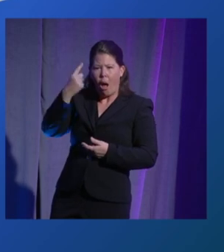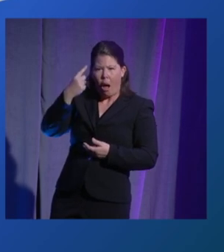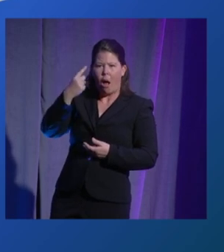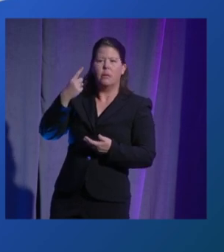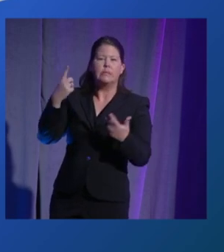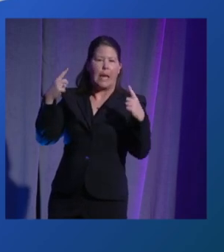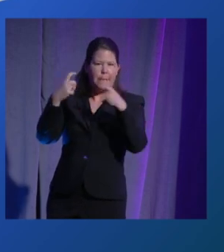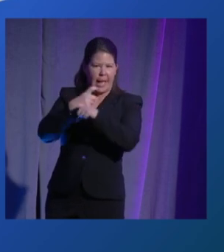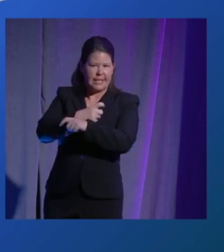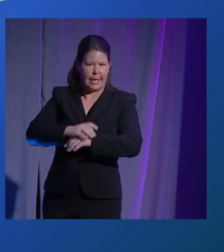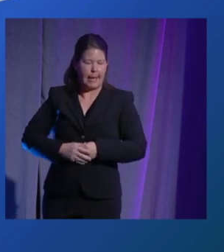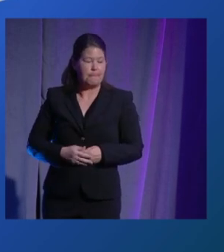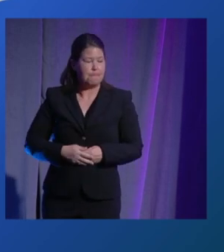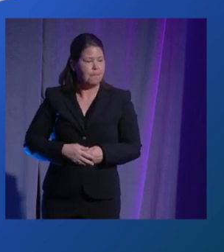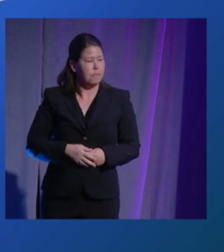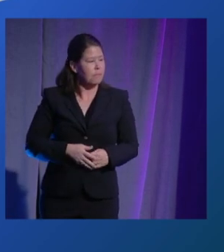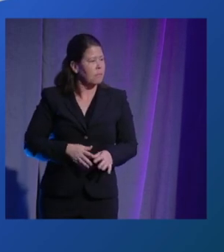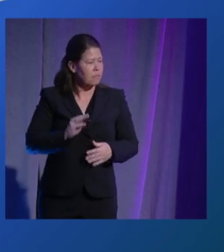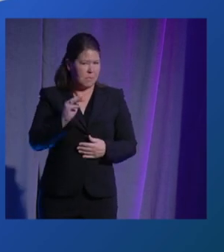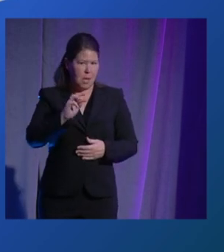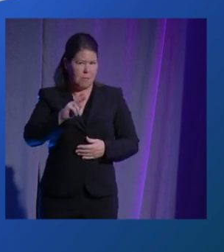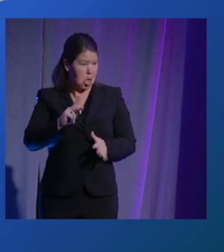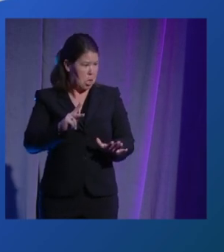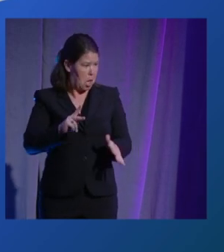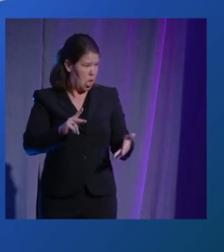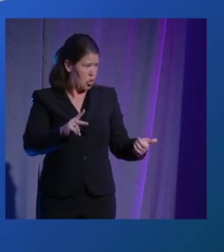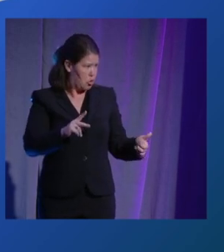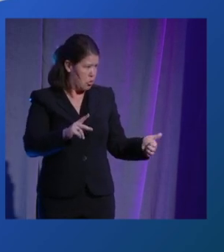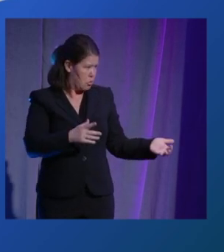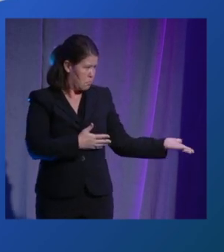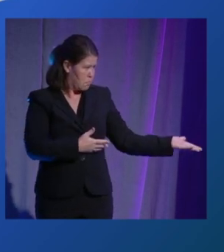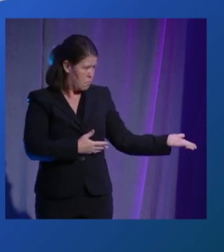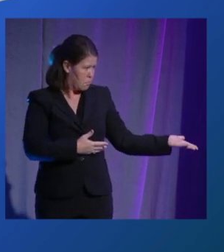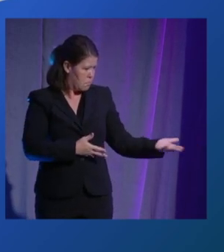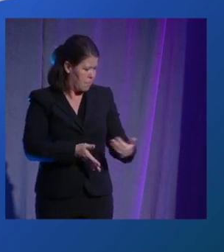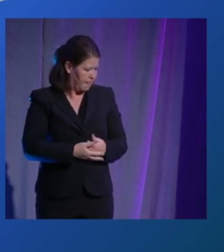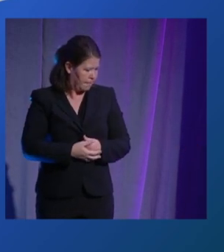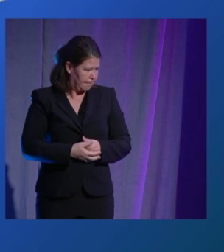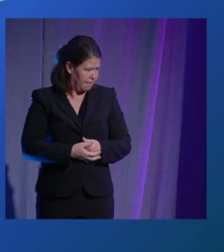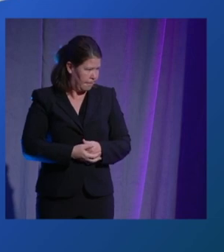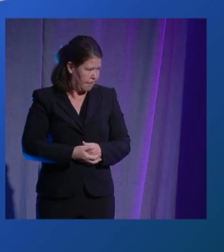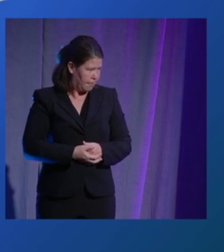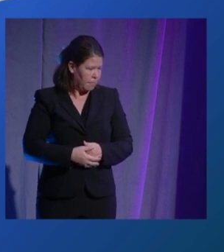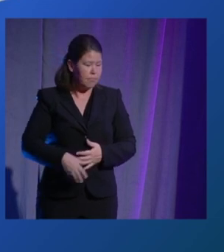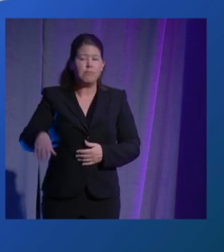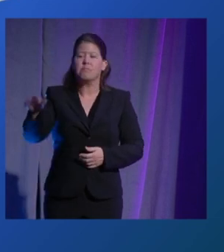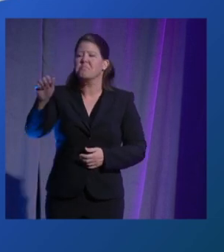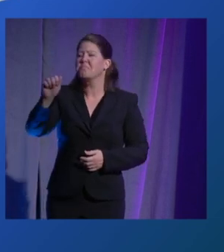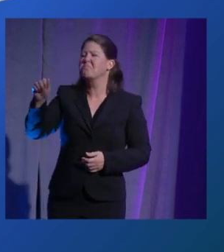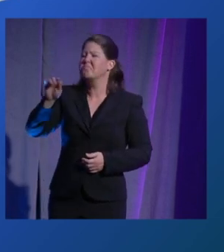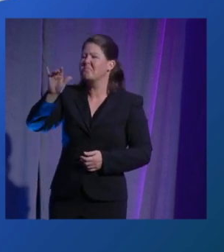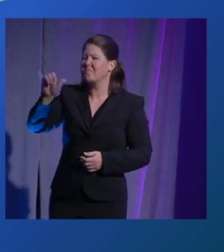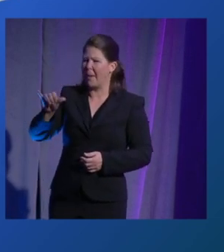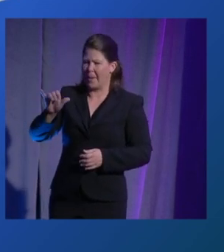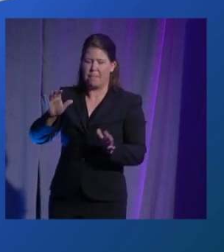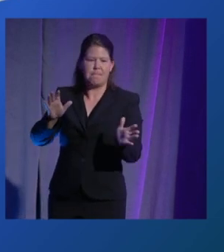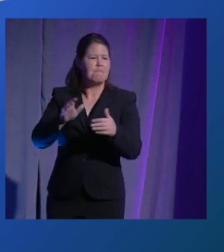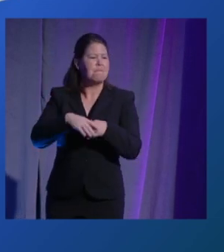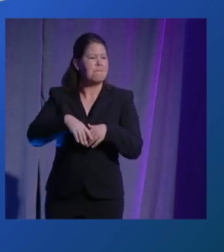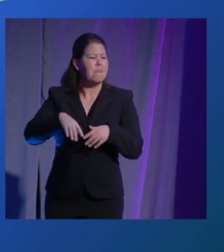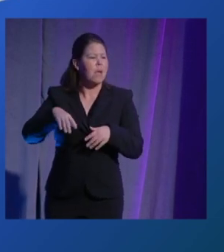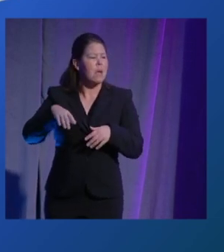you guys go ahead you go uh I think this complexity issue and how hard it is to get